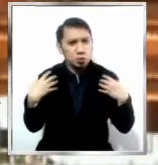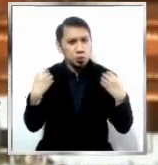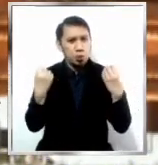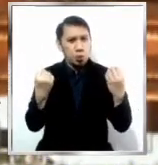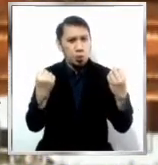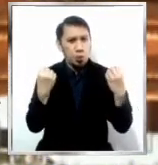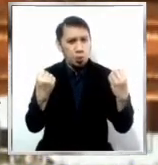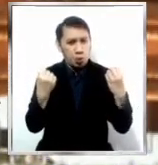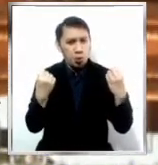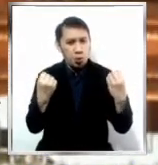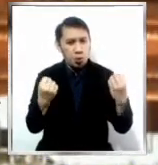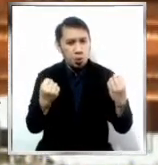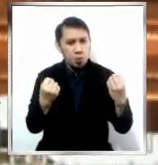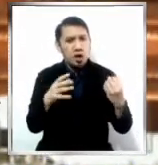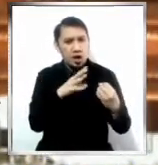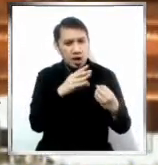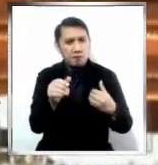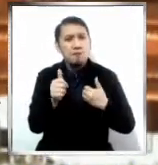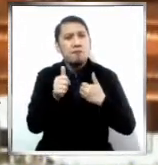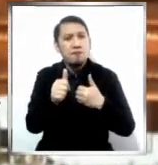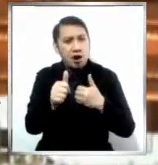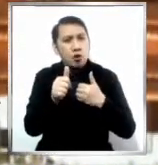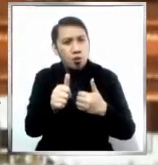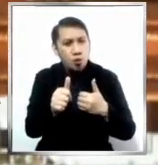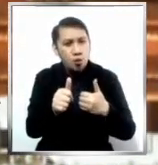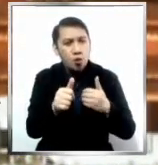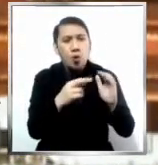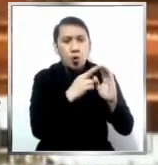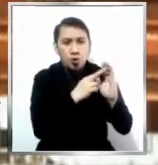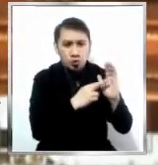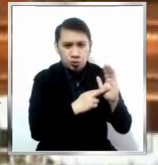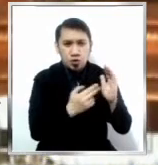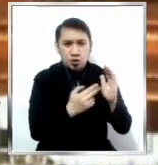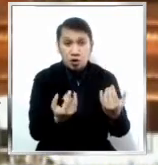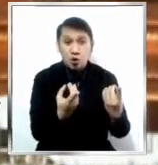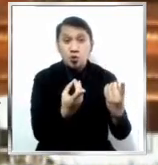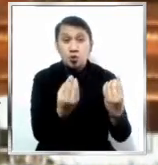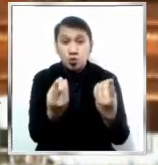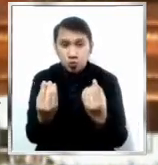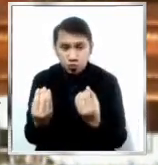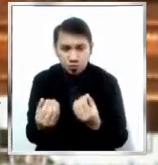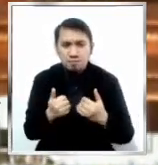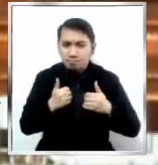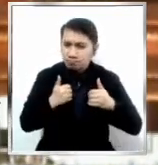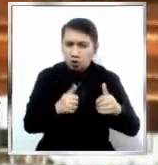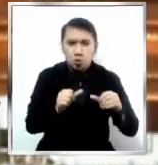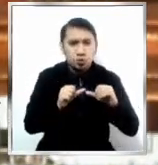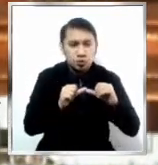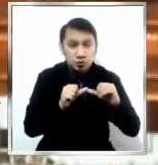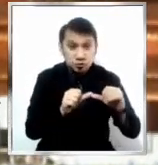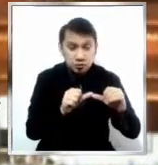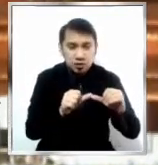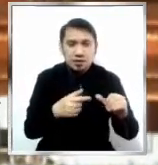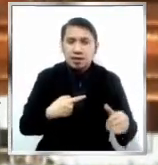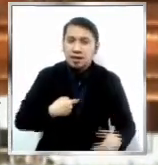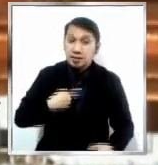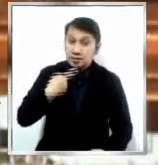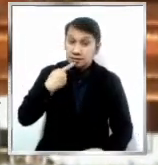maintain the protocols that you are now practicing. Alam mo kasi, sinabi ko nga, mayroon